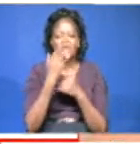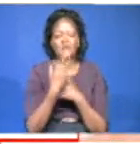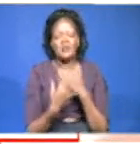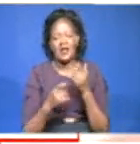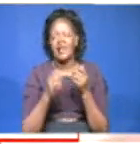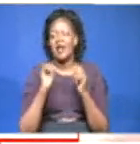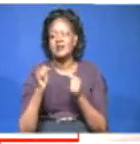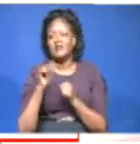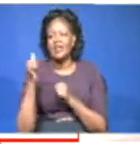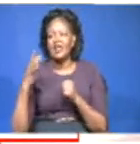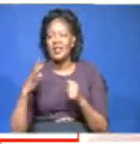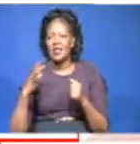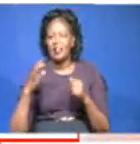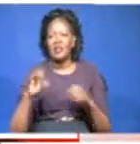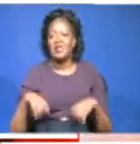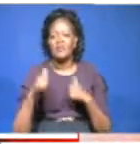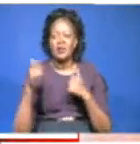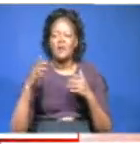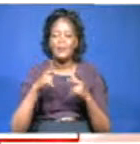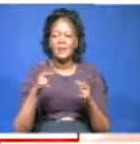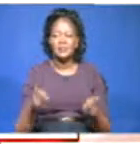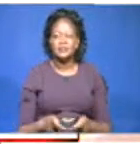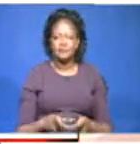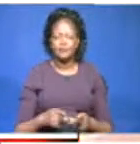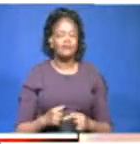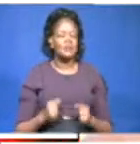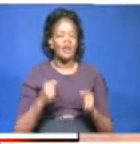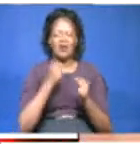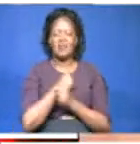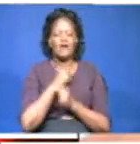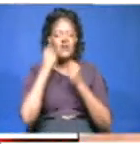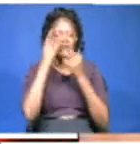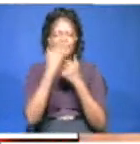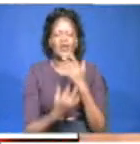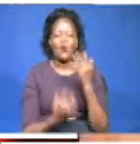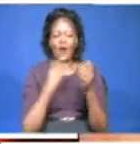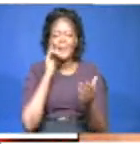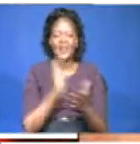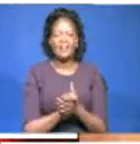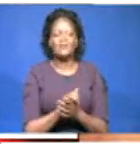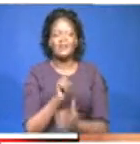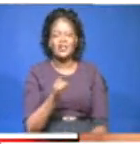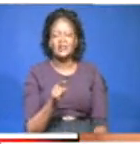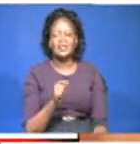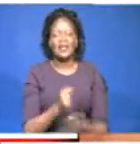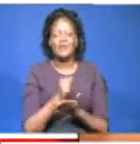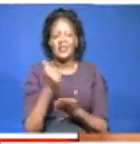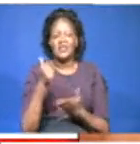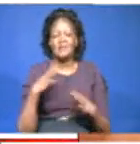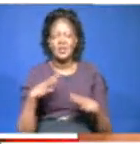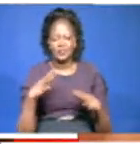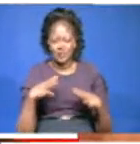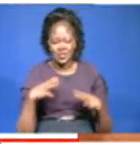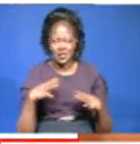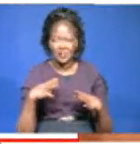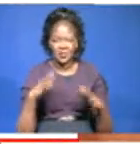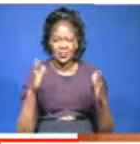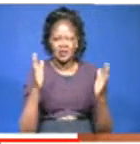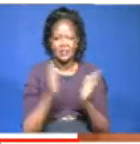somewhere. I personally love donating blood because I believe it's helping someone else,